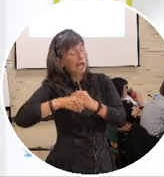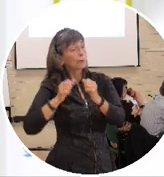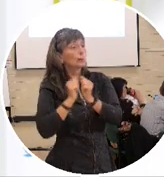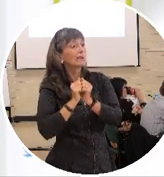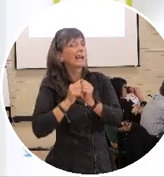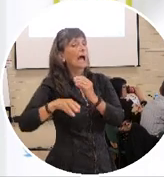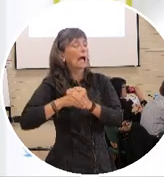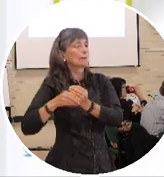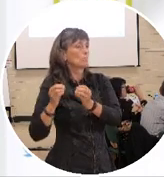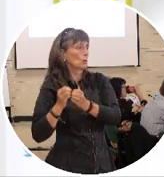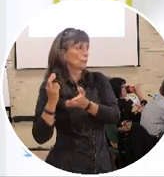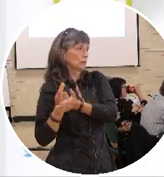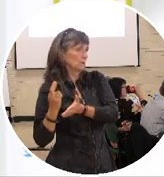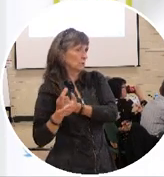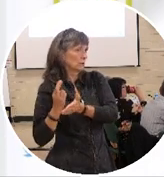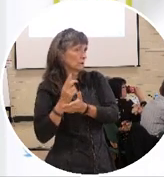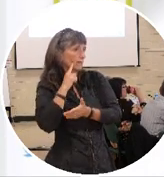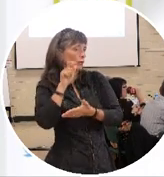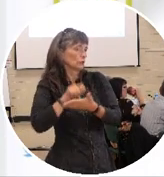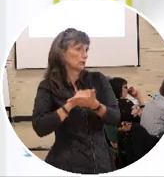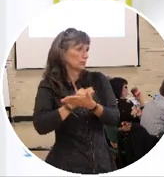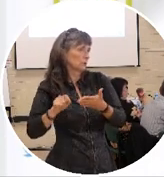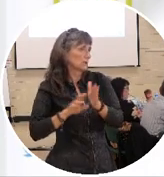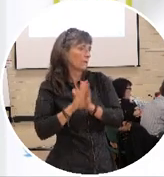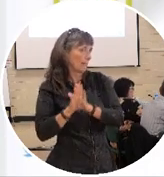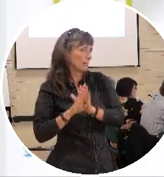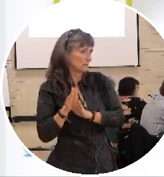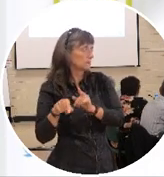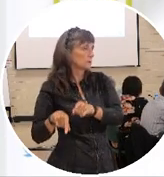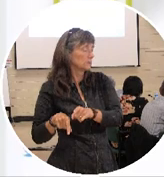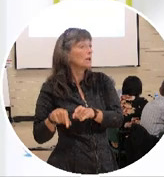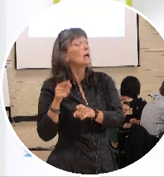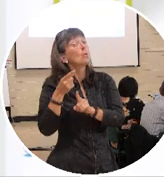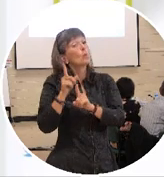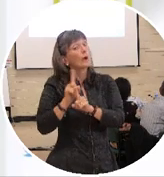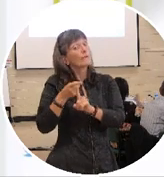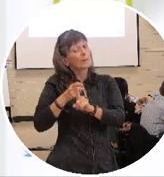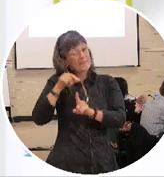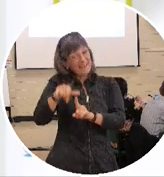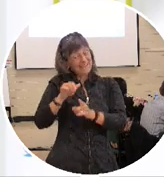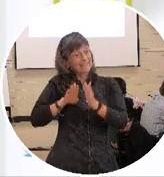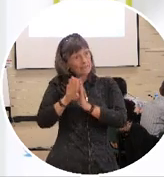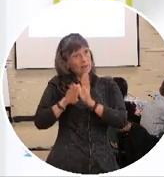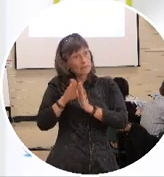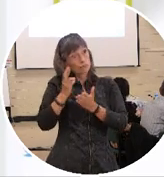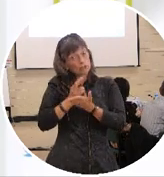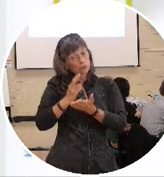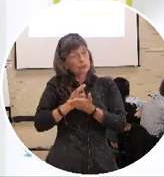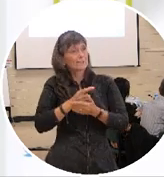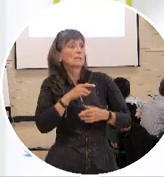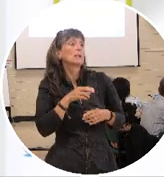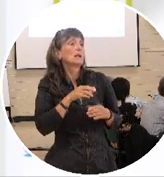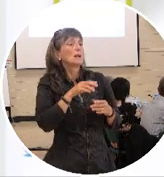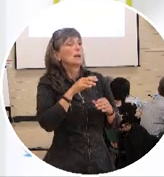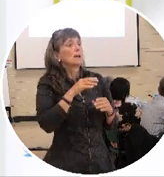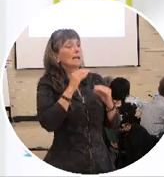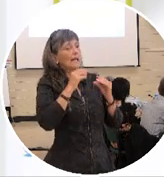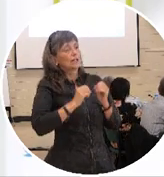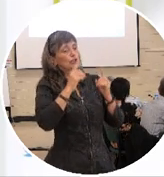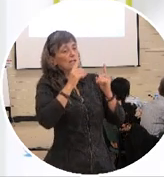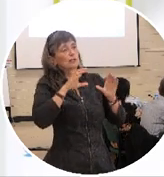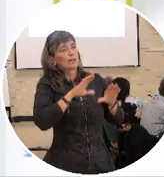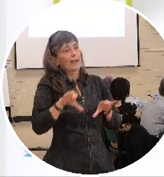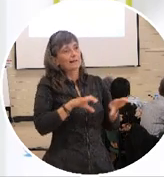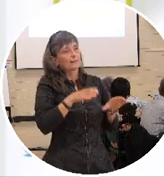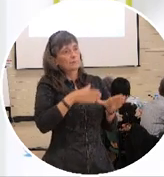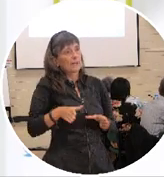additional resources that we have for literacy in the province as a result of the Education Action Plan, which includes five new